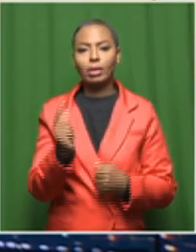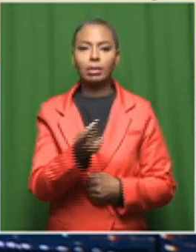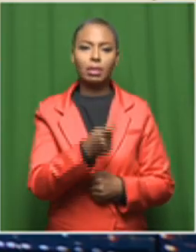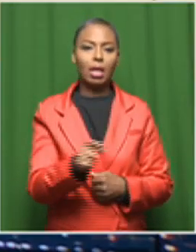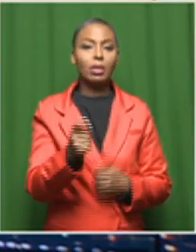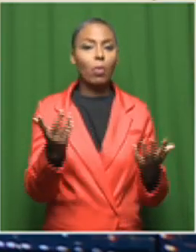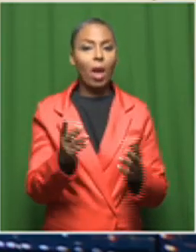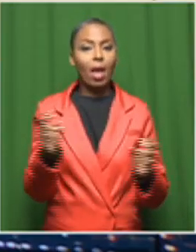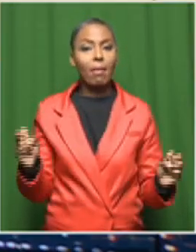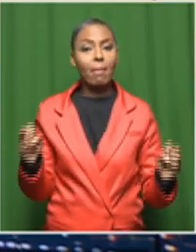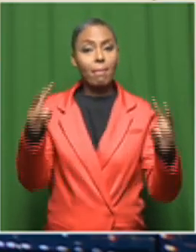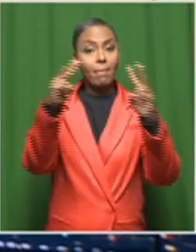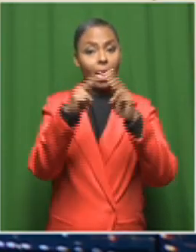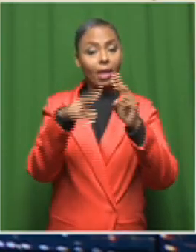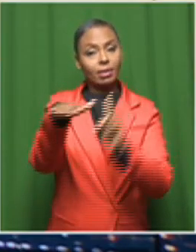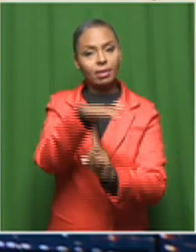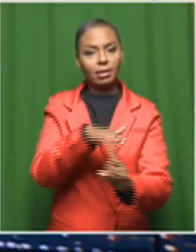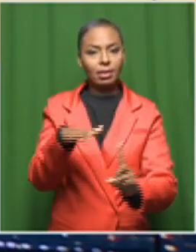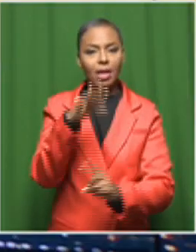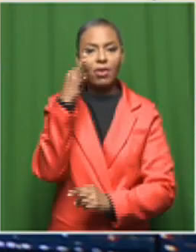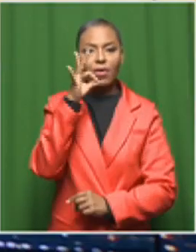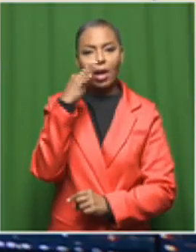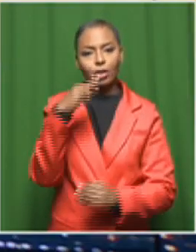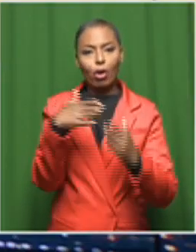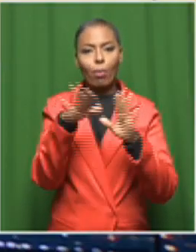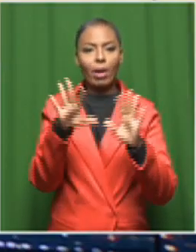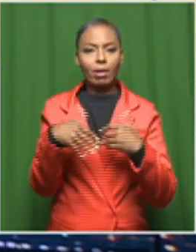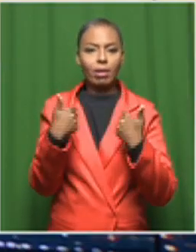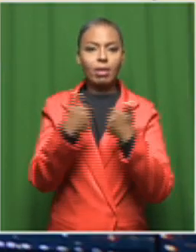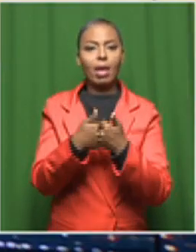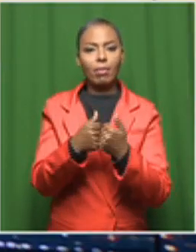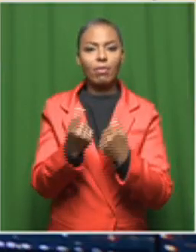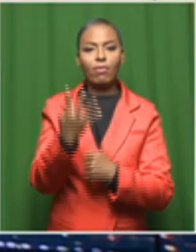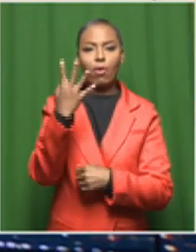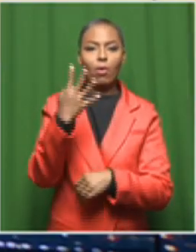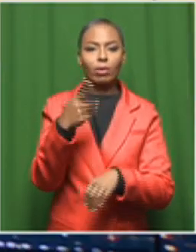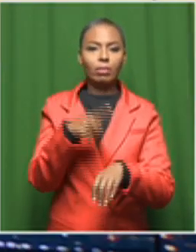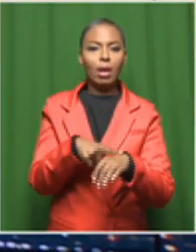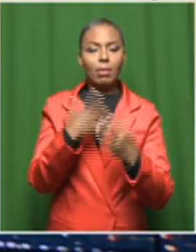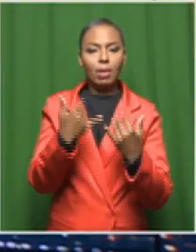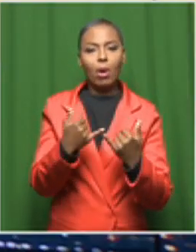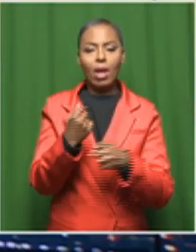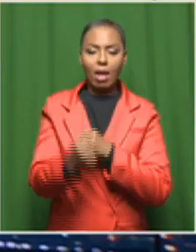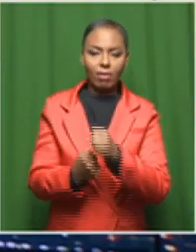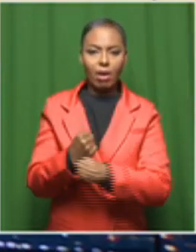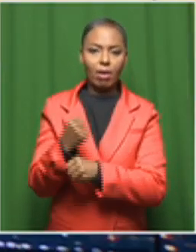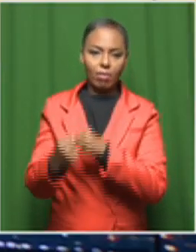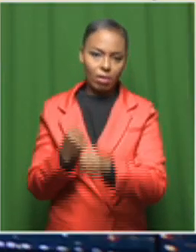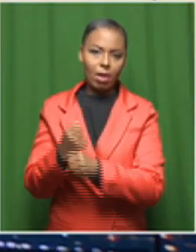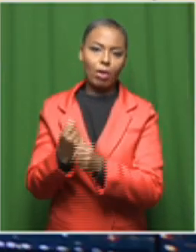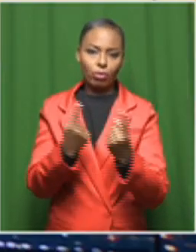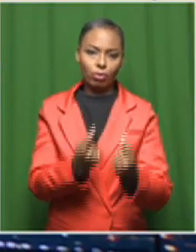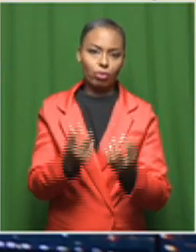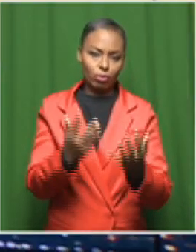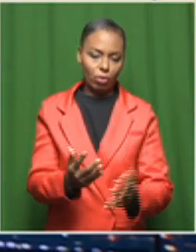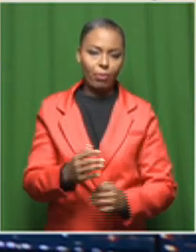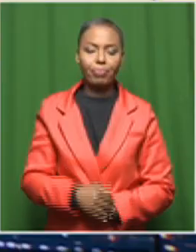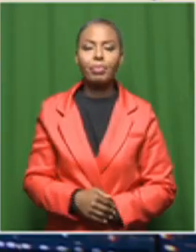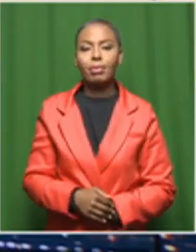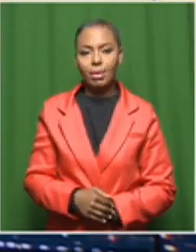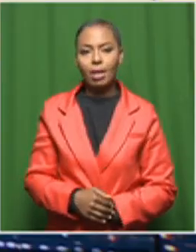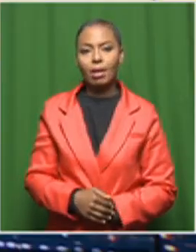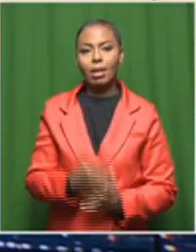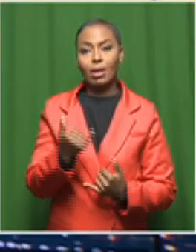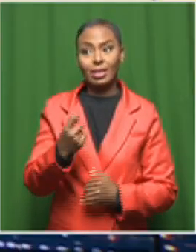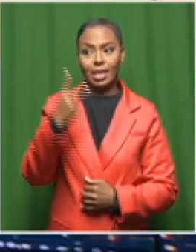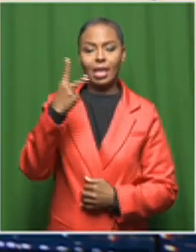Paris. The French Open is one of the 4 Grand Slam tennis tournaments held every single year, and it's the only one played on clay. It's the second one